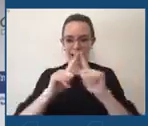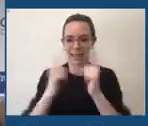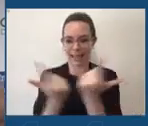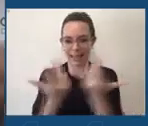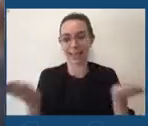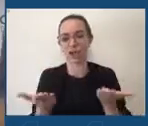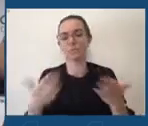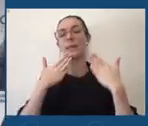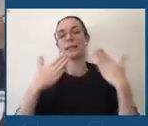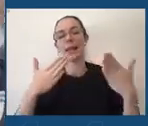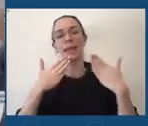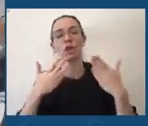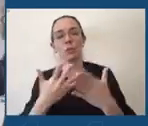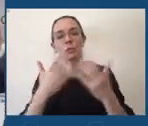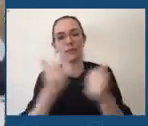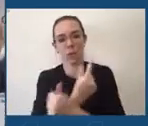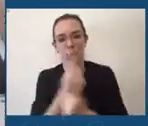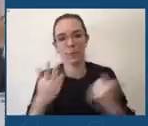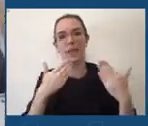everybody. Thank you very much.